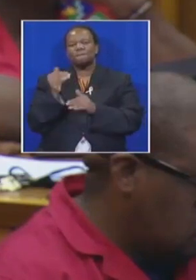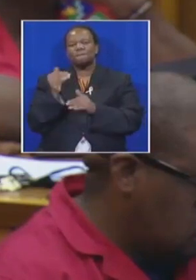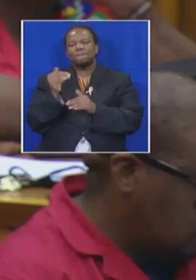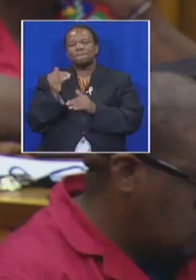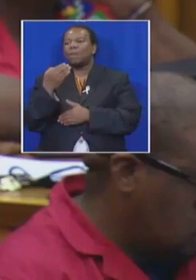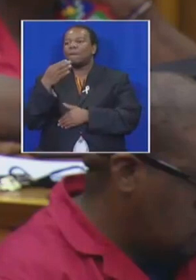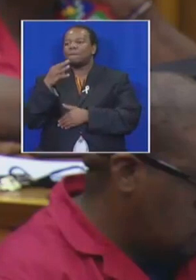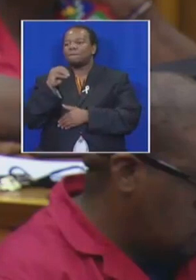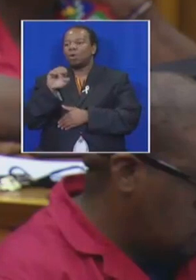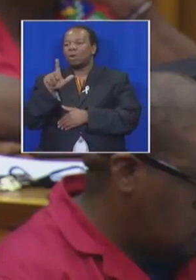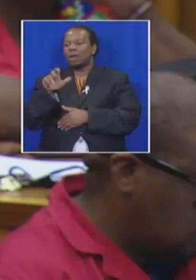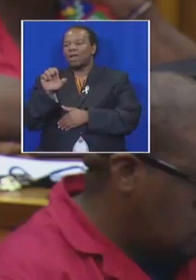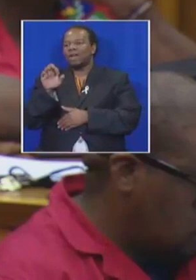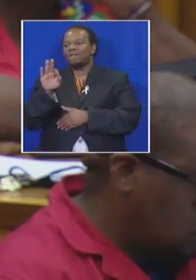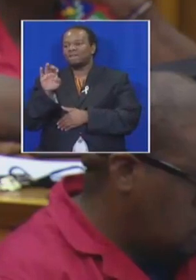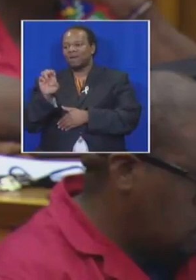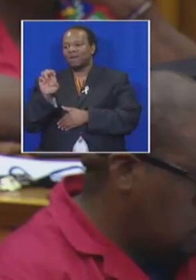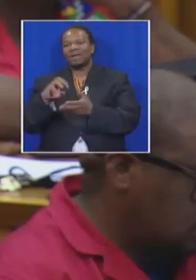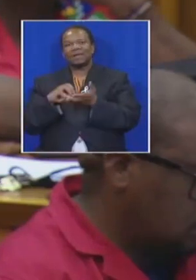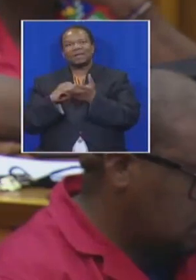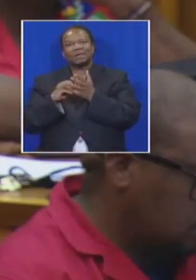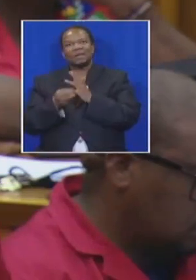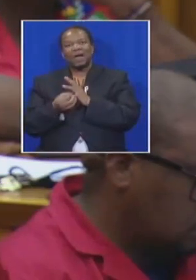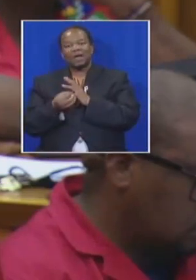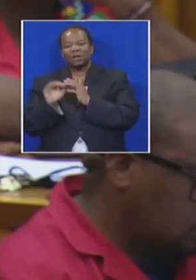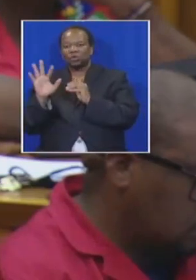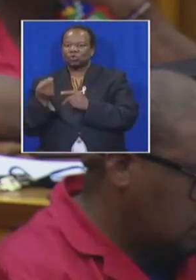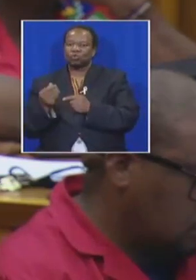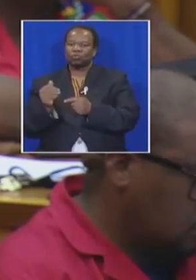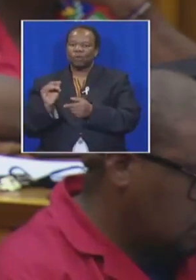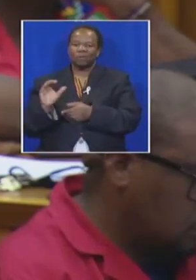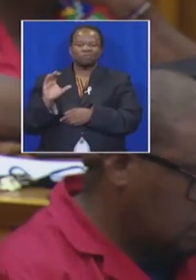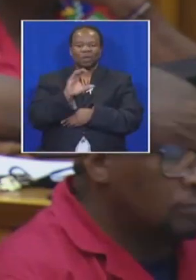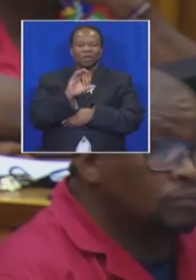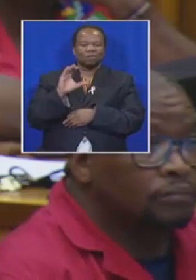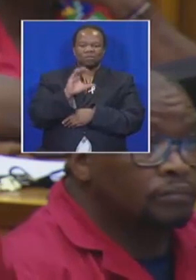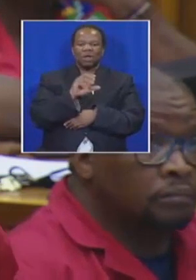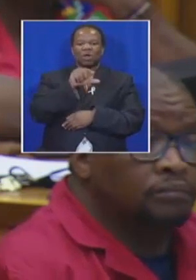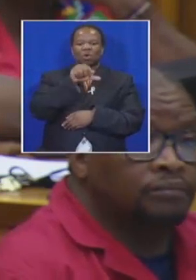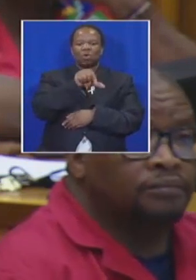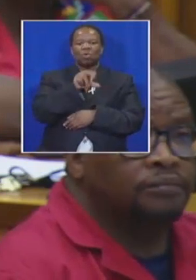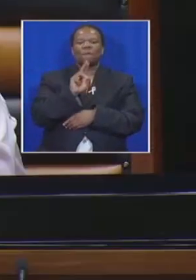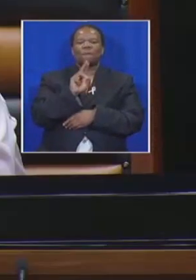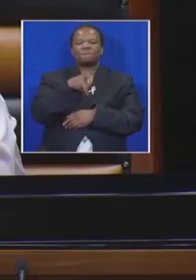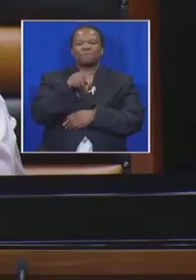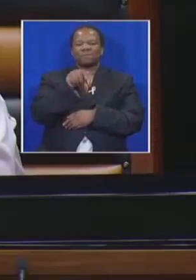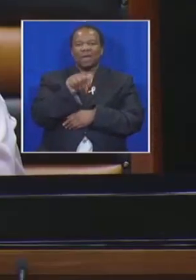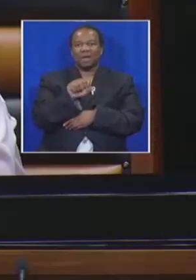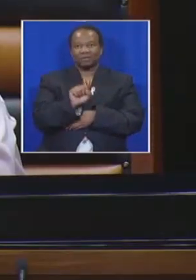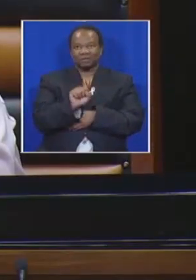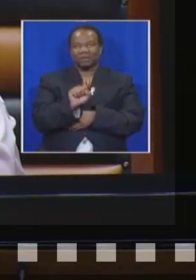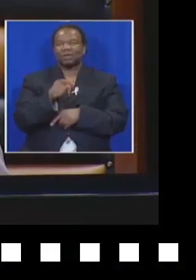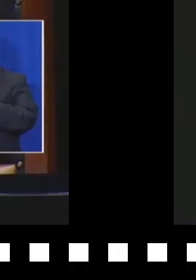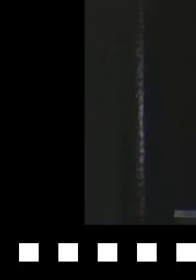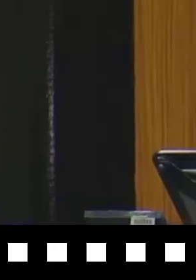done everything in his power to enrich the Guptas. Now today he comes Thank you and very cries much, on Honorable national Member. television. Your time